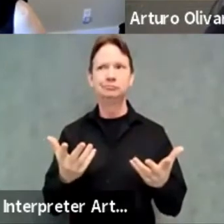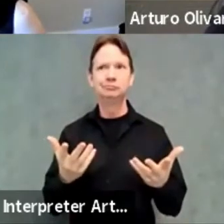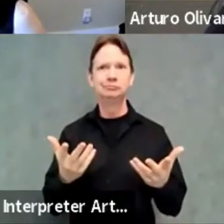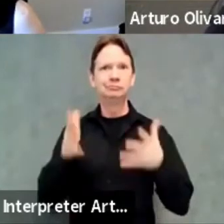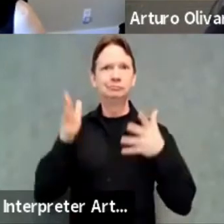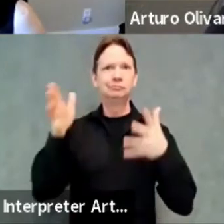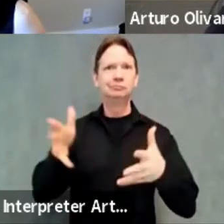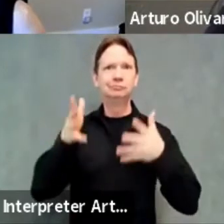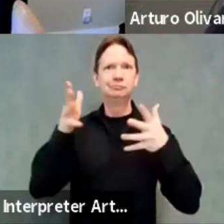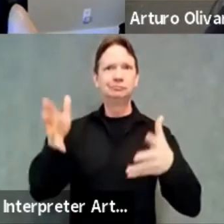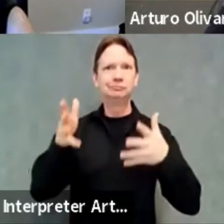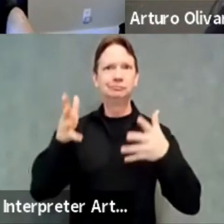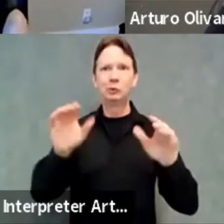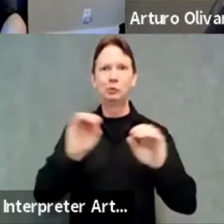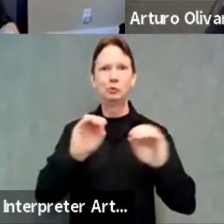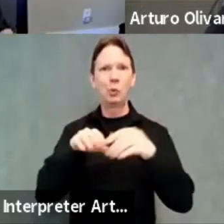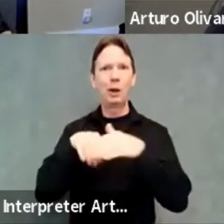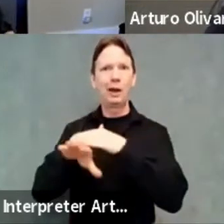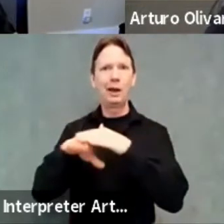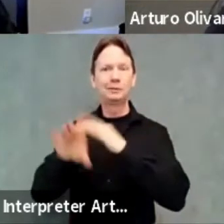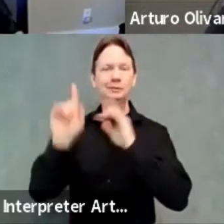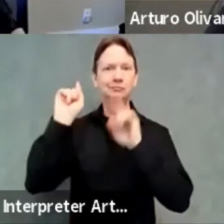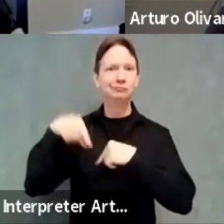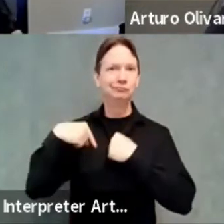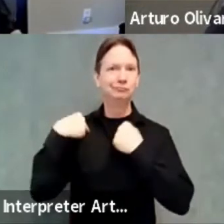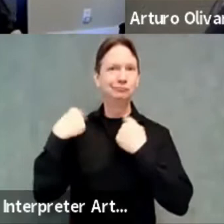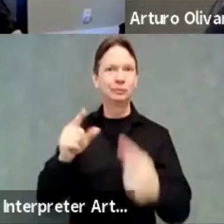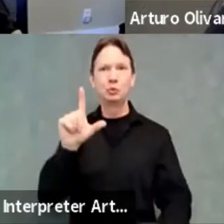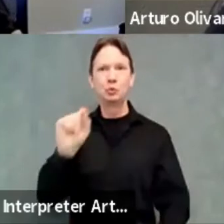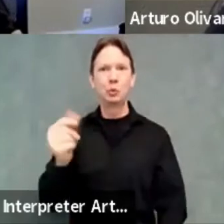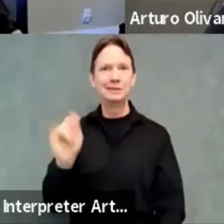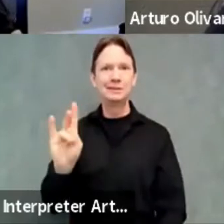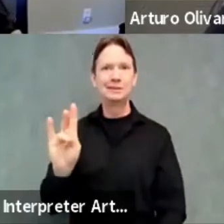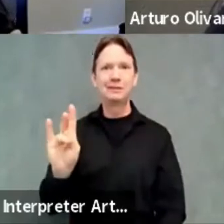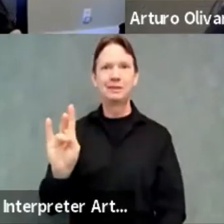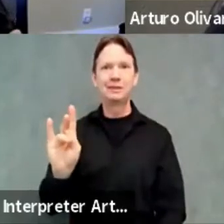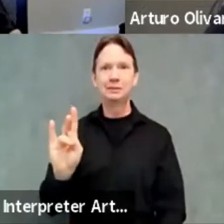Does anybody have any recommendations or advice?